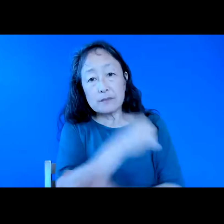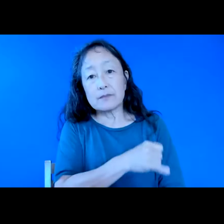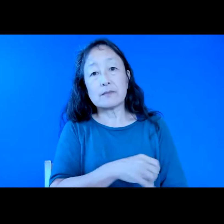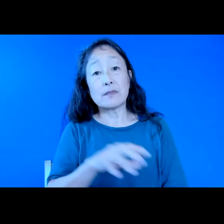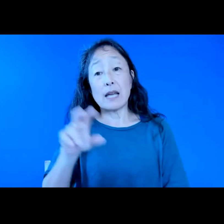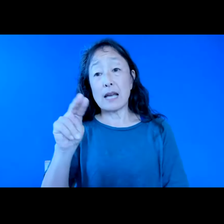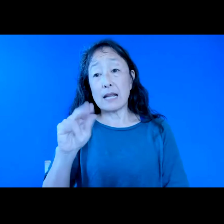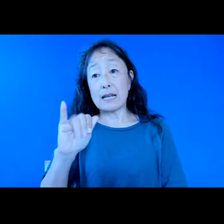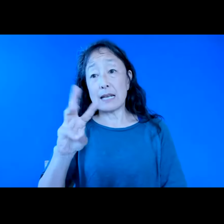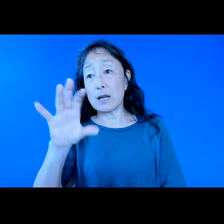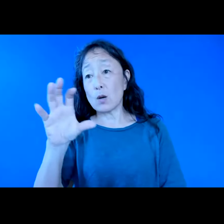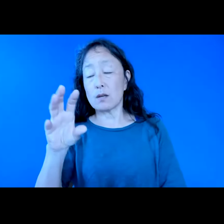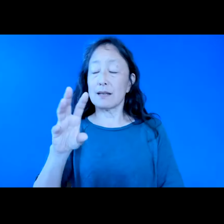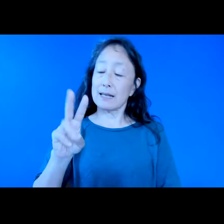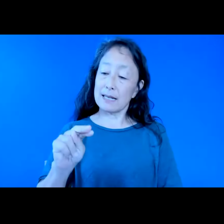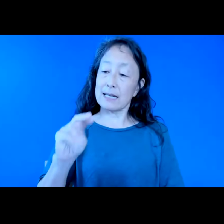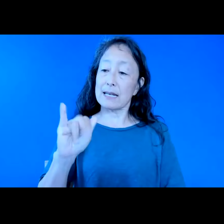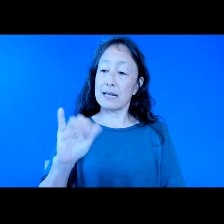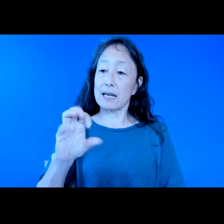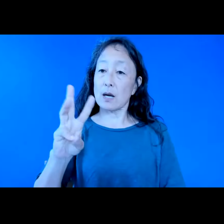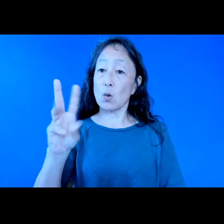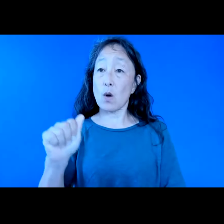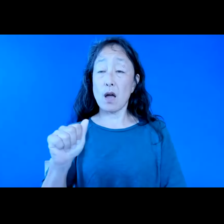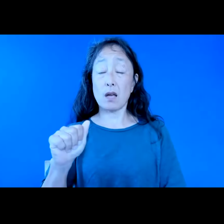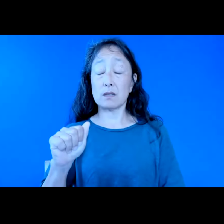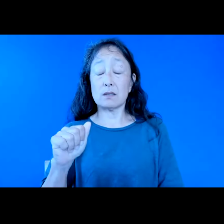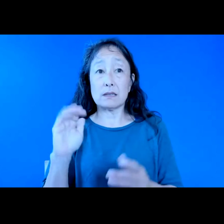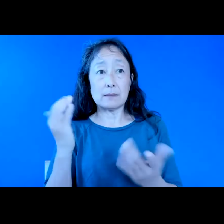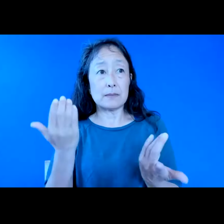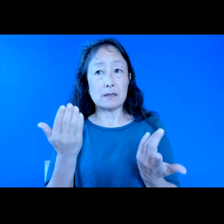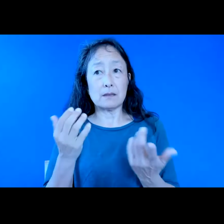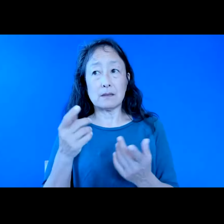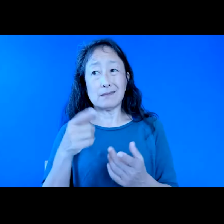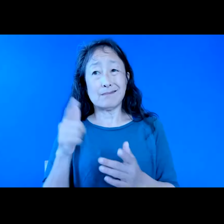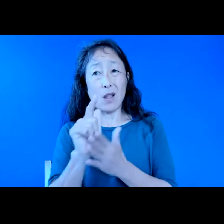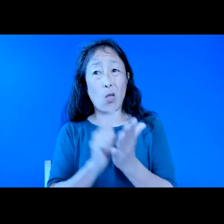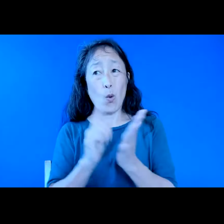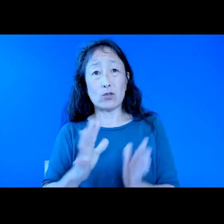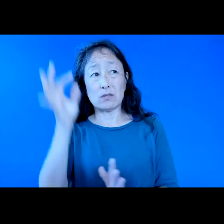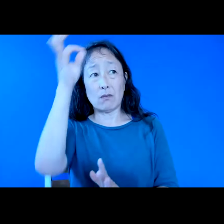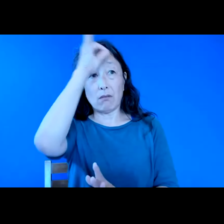NICWA is so off the beaten path of legalese in America.